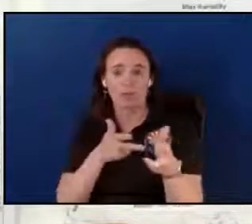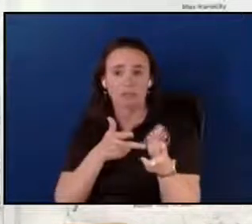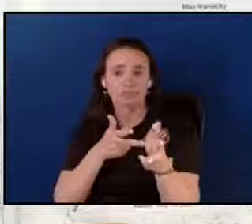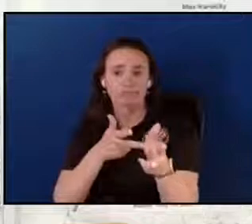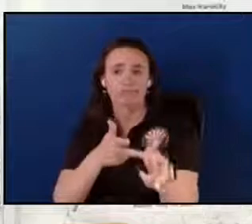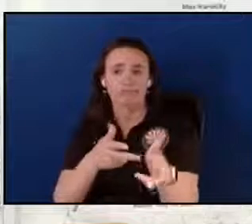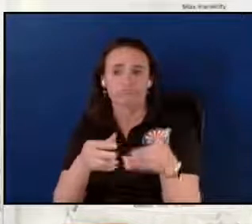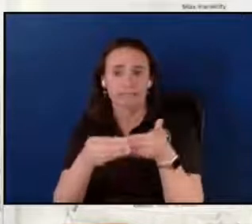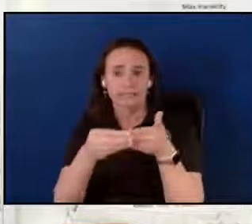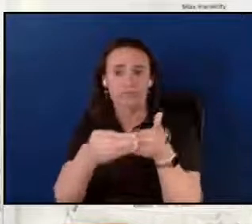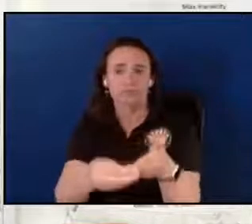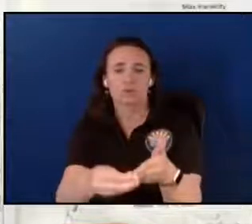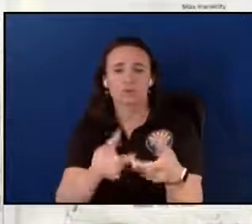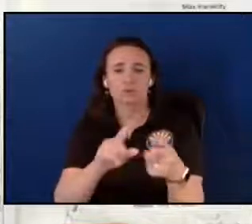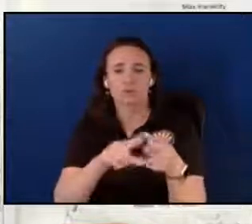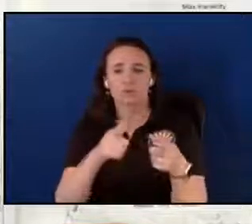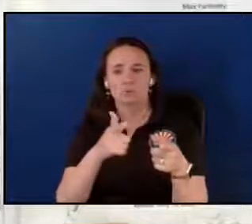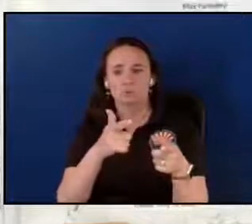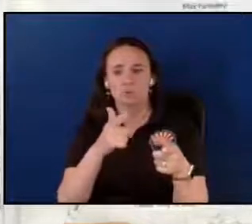and then escort you back out.